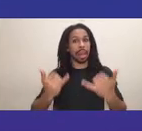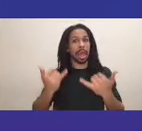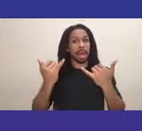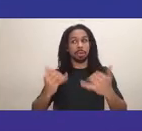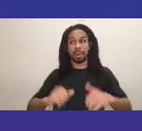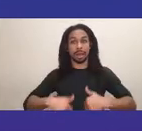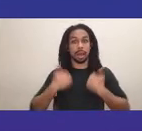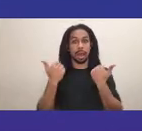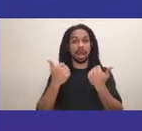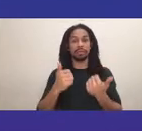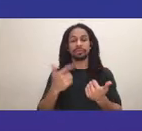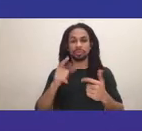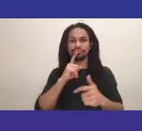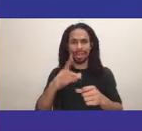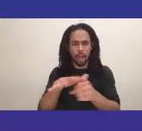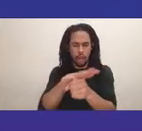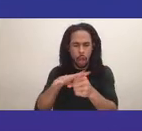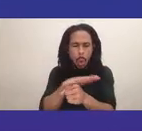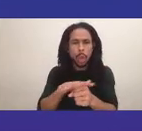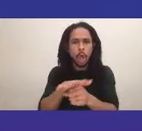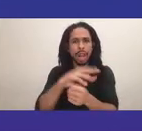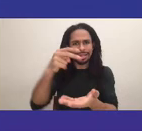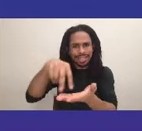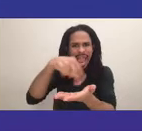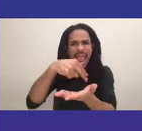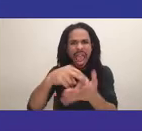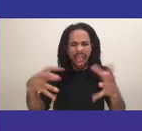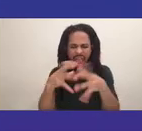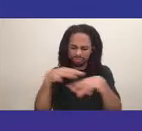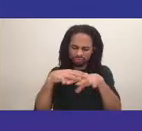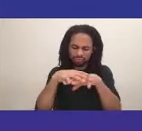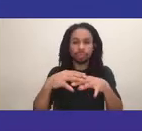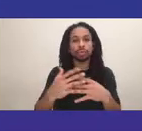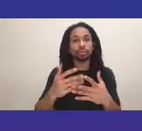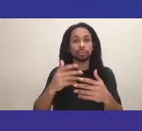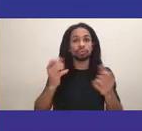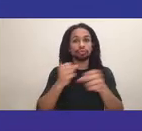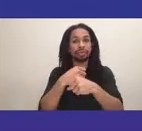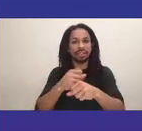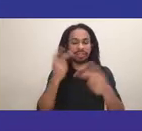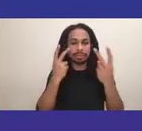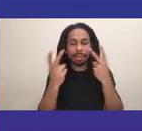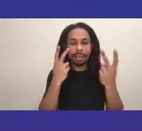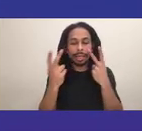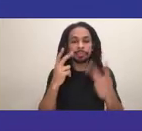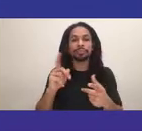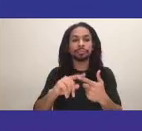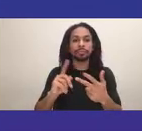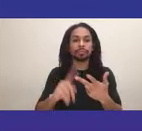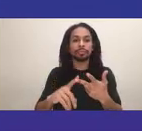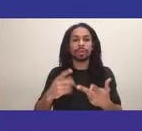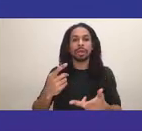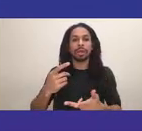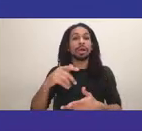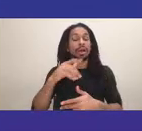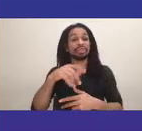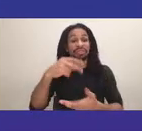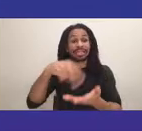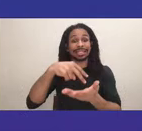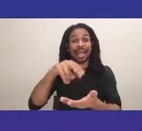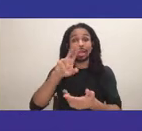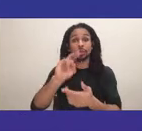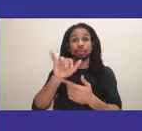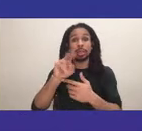bring awareness and visibility to the sector. Creating New Futures and Dance Artists National Collective organized workers to secure